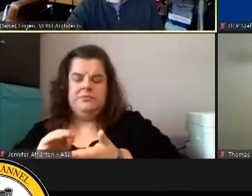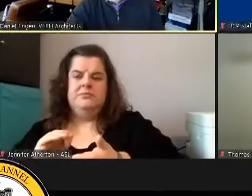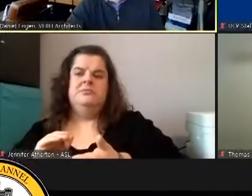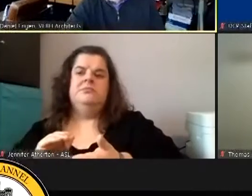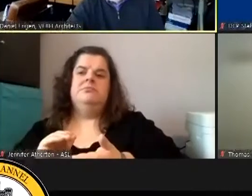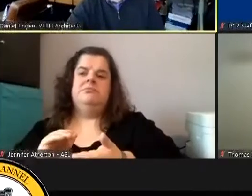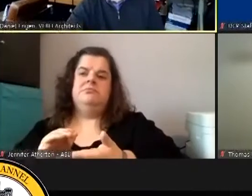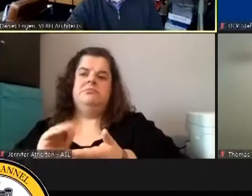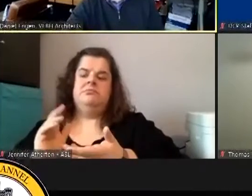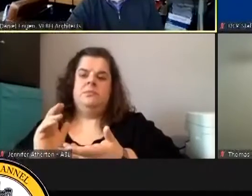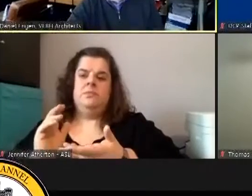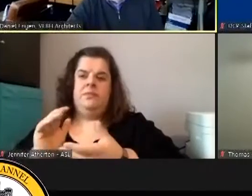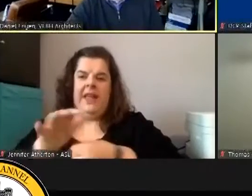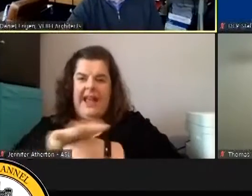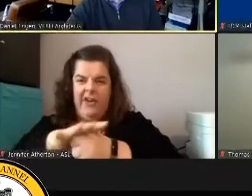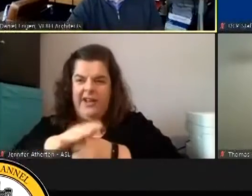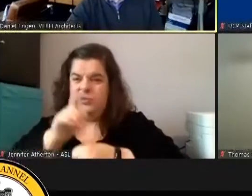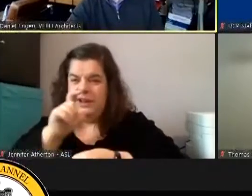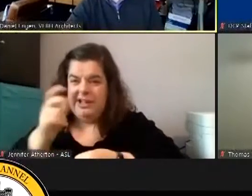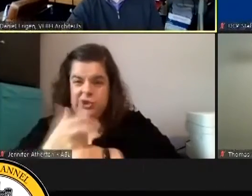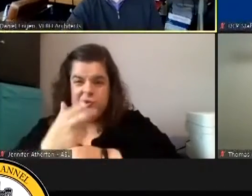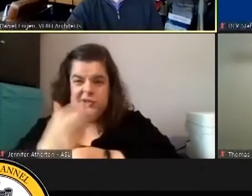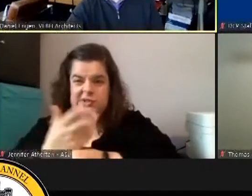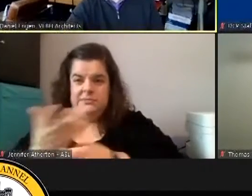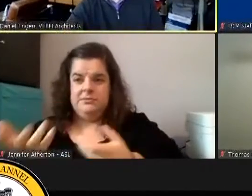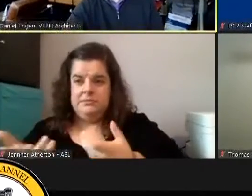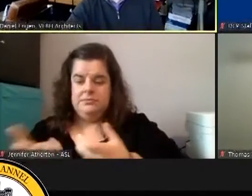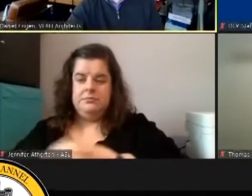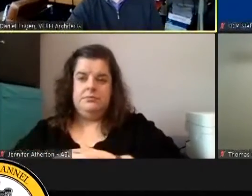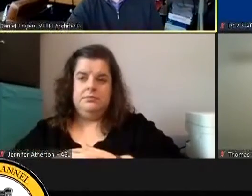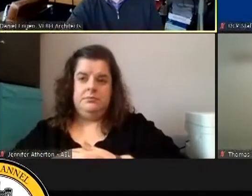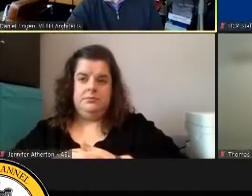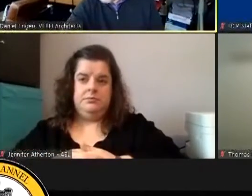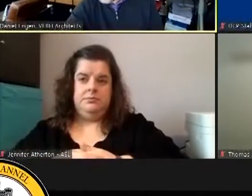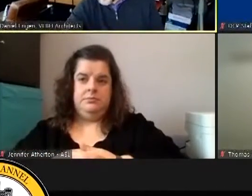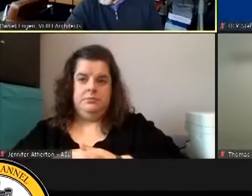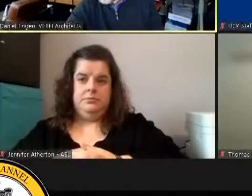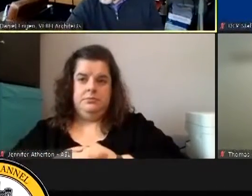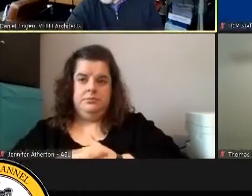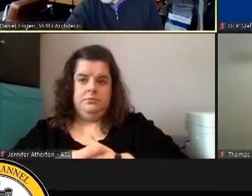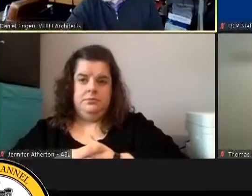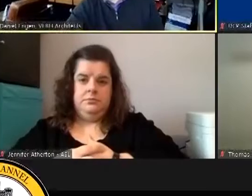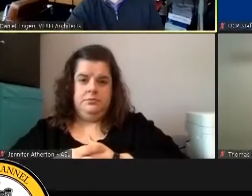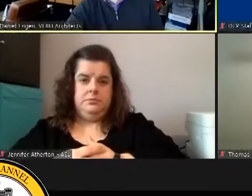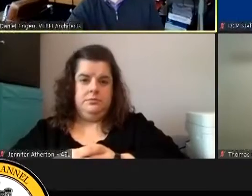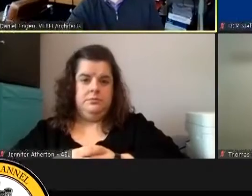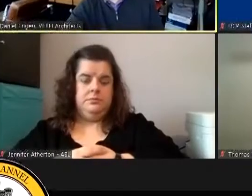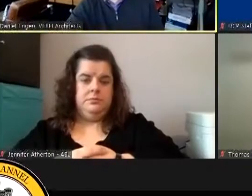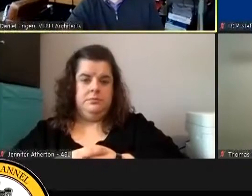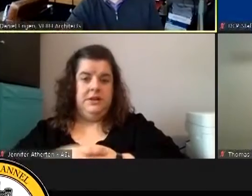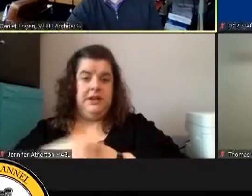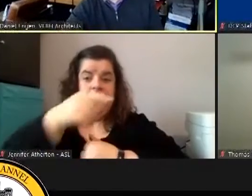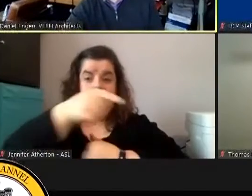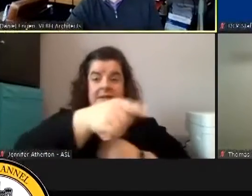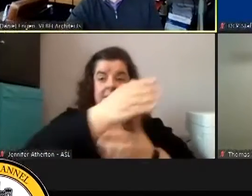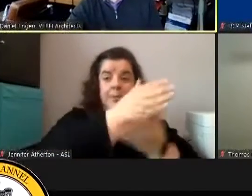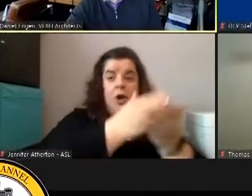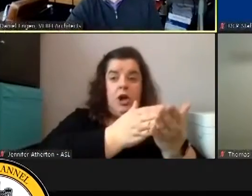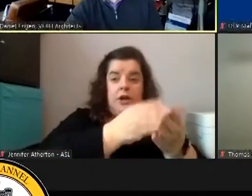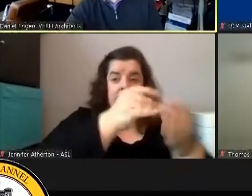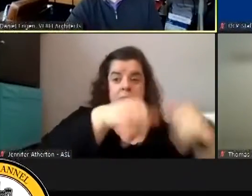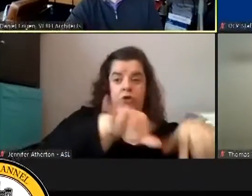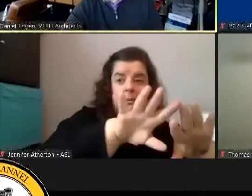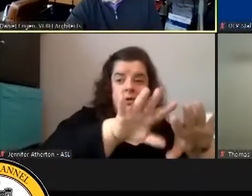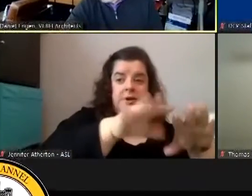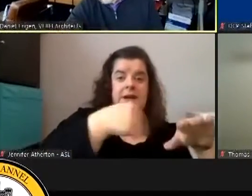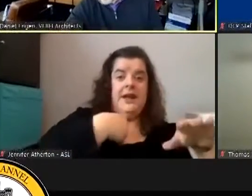area in general. And this portion of the property, we do have some hard